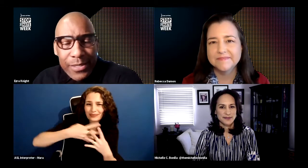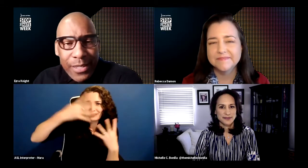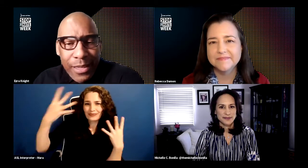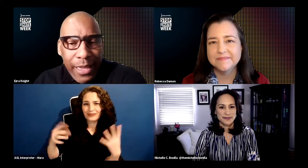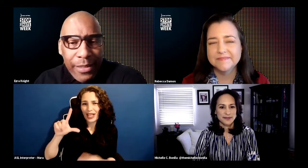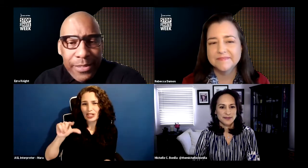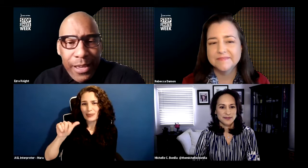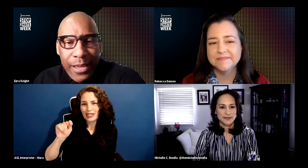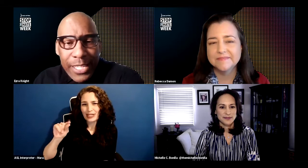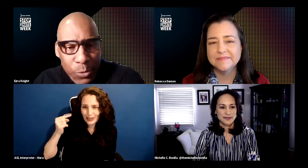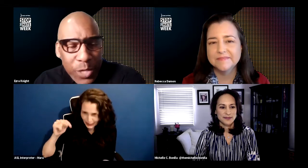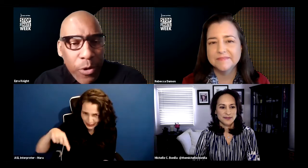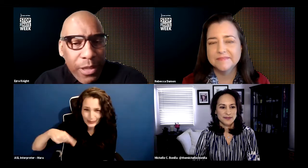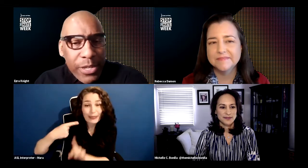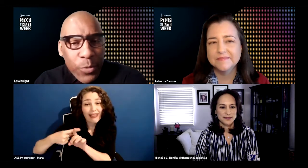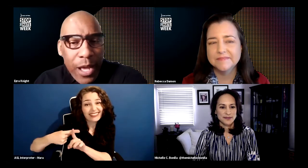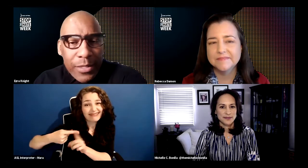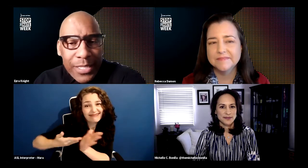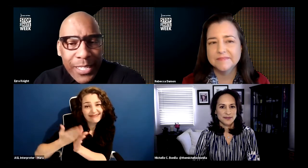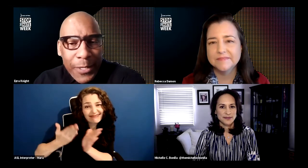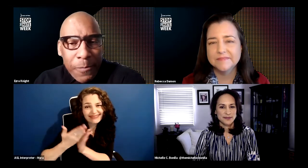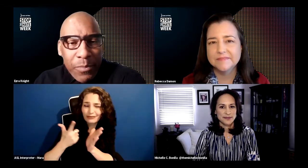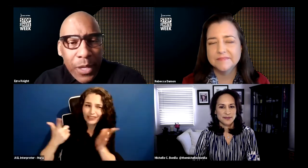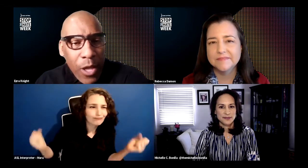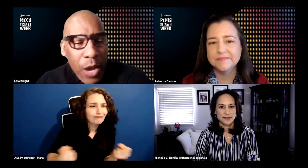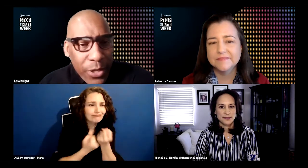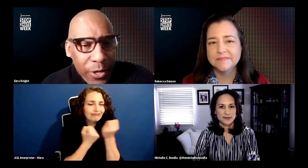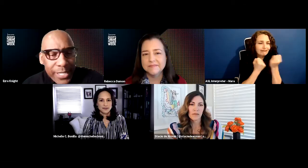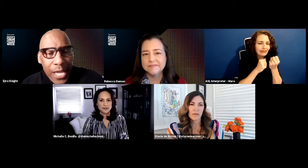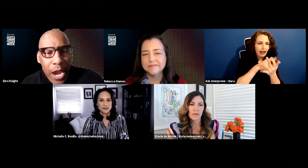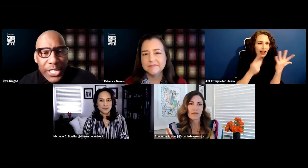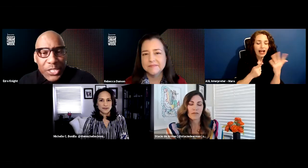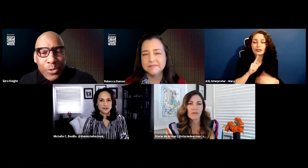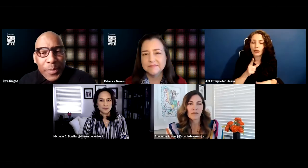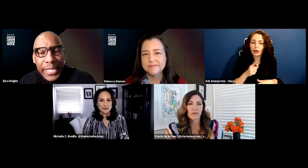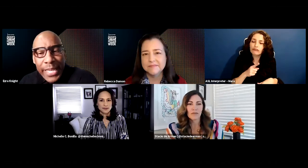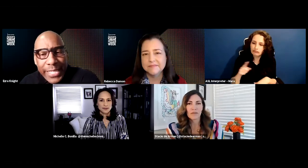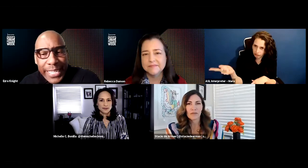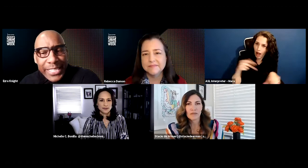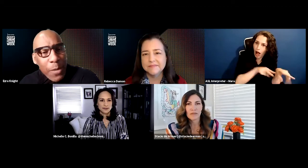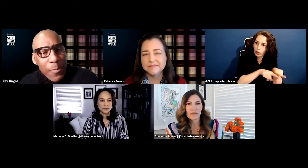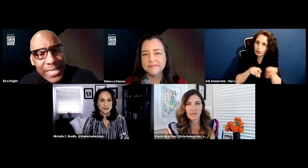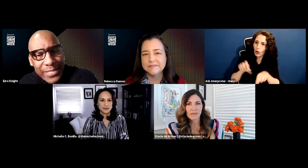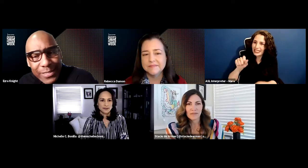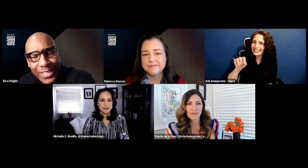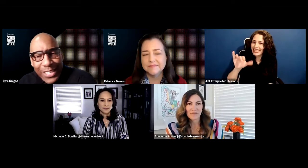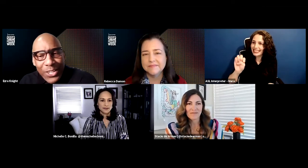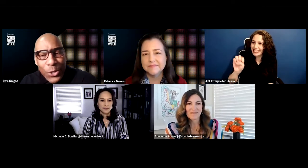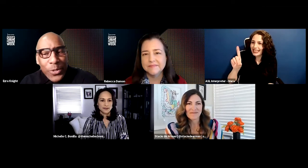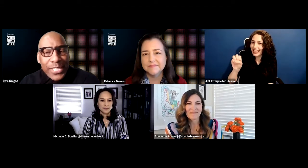rights and has been doing work there as well. Along with her in this conversation will be Stacie de